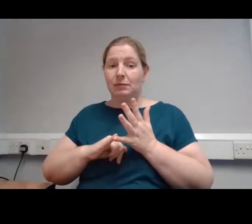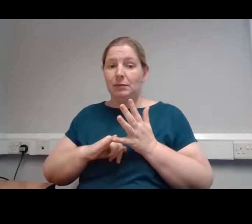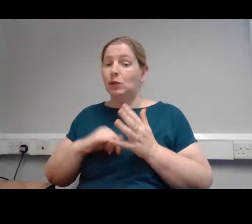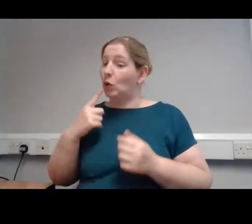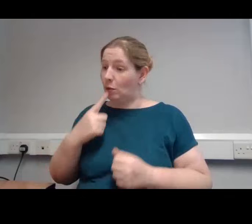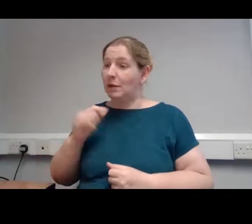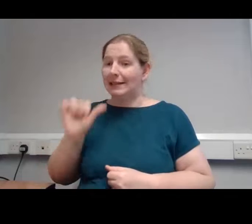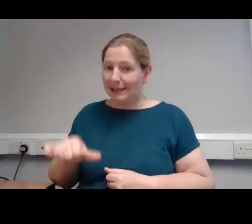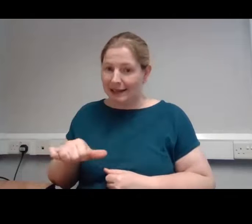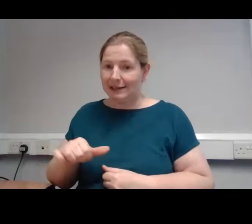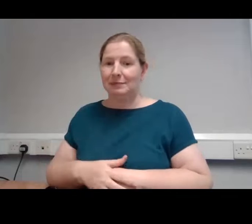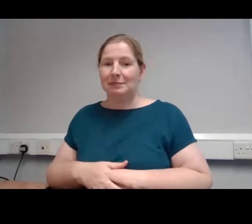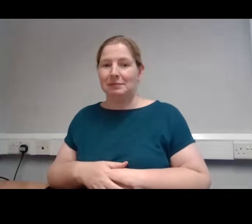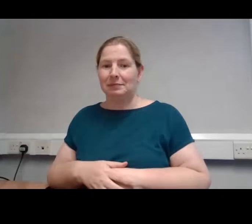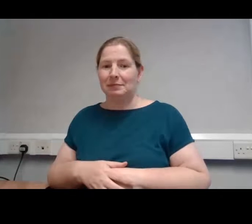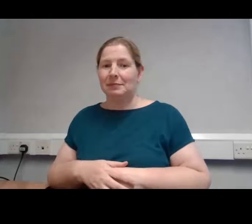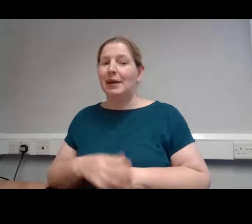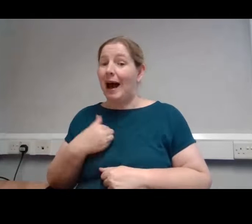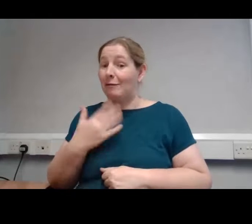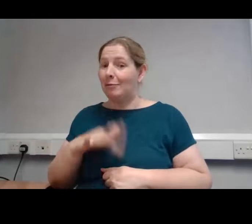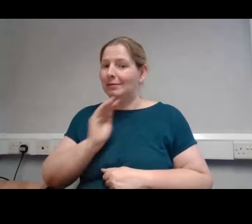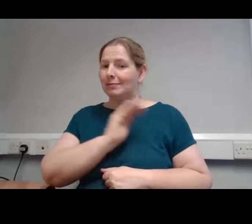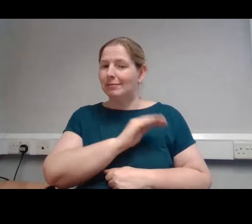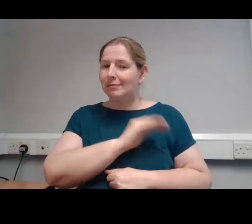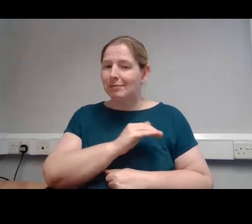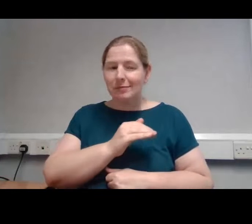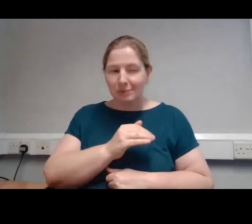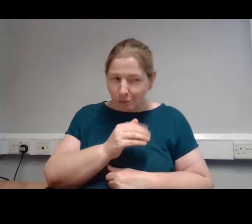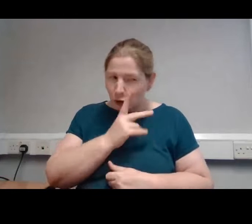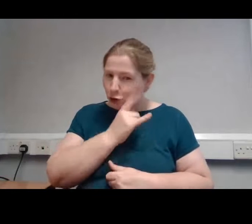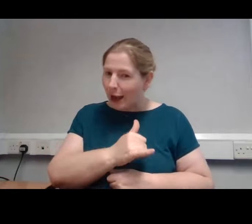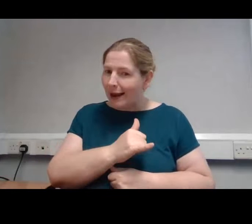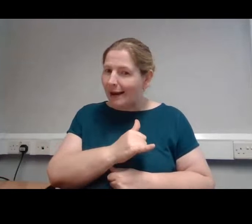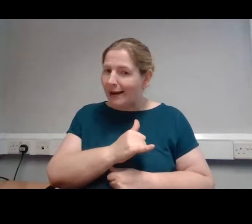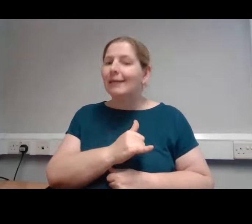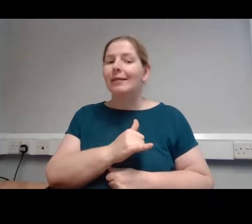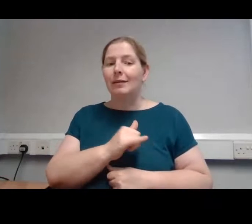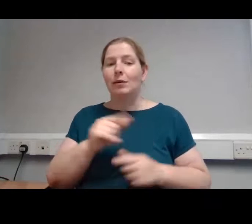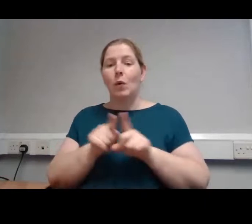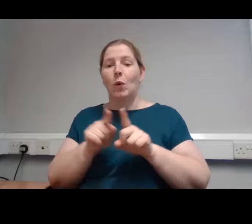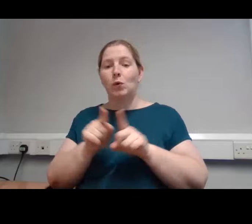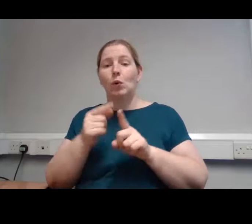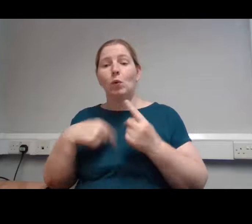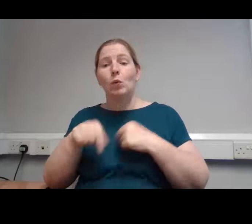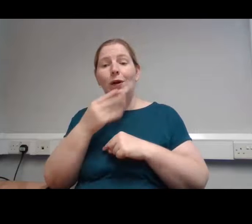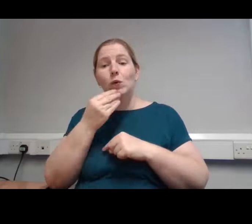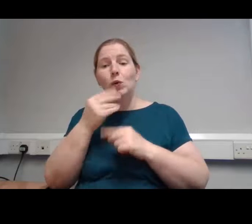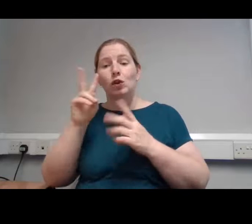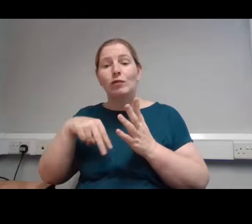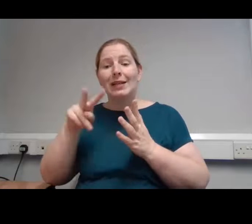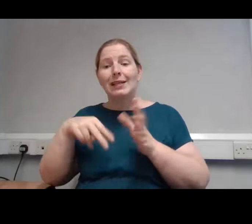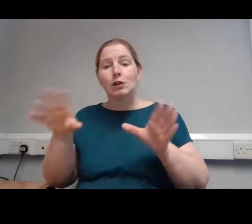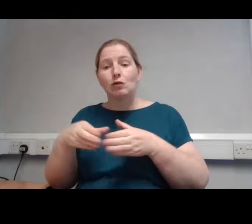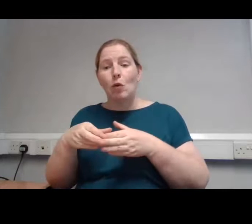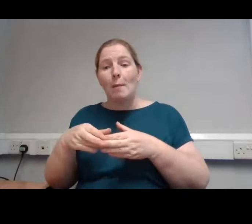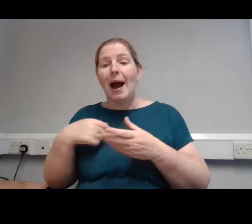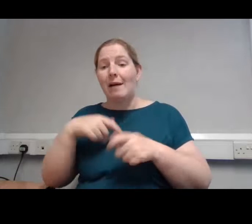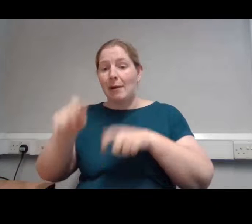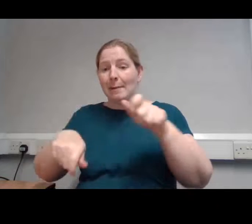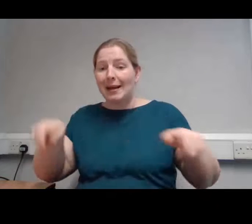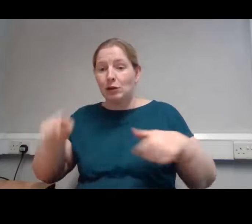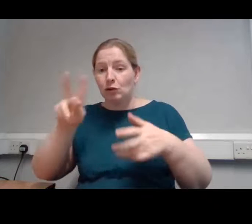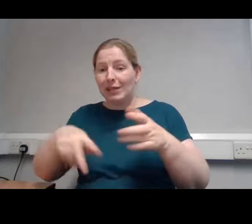that one. I've questioned this myself, and we also use reading groups. So we have patient reading groups that